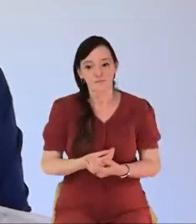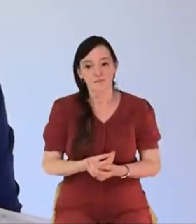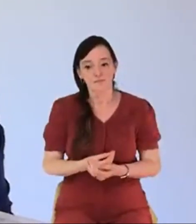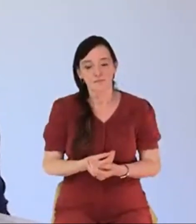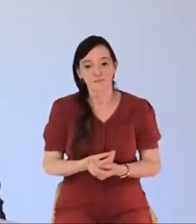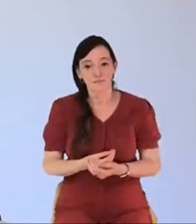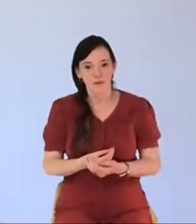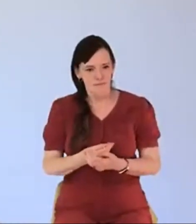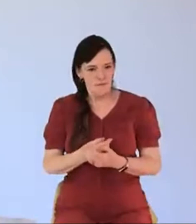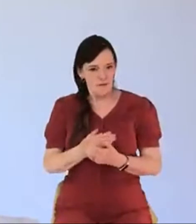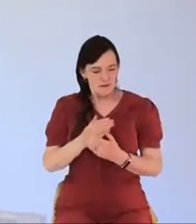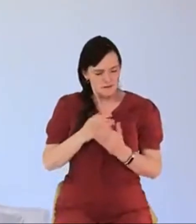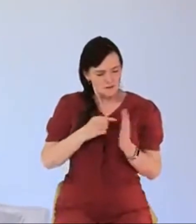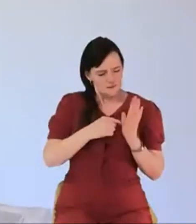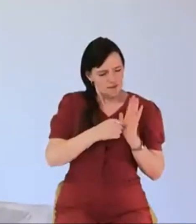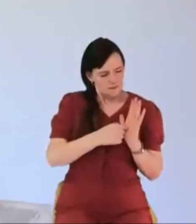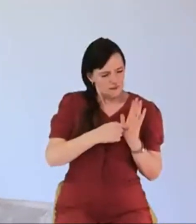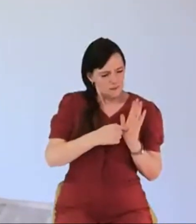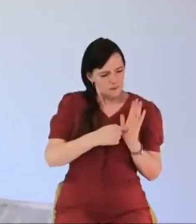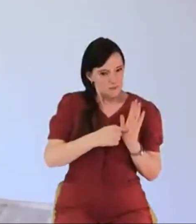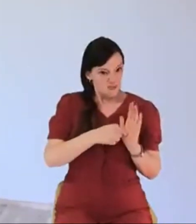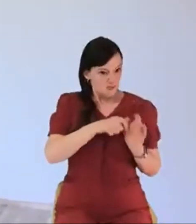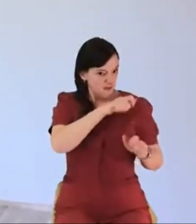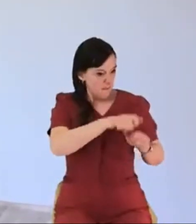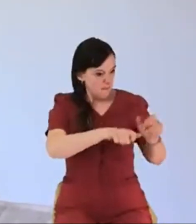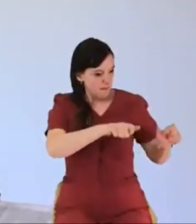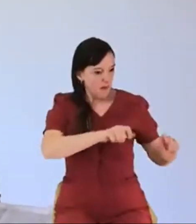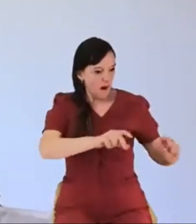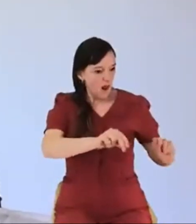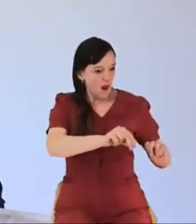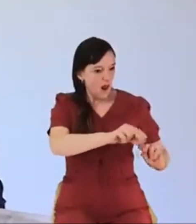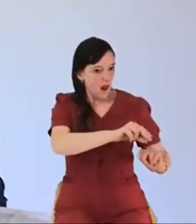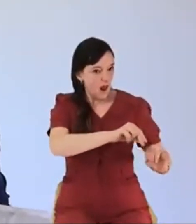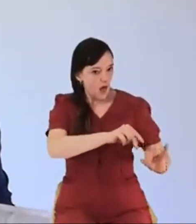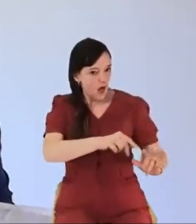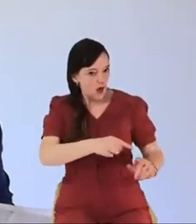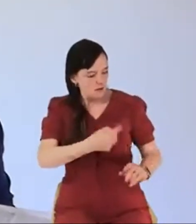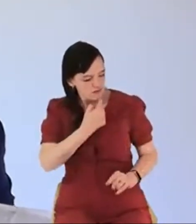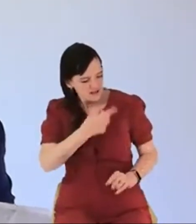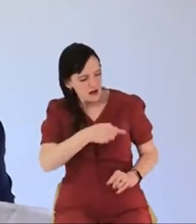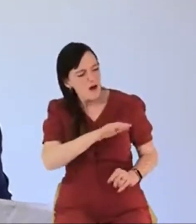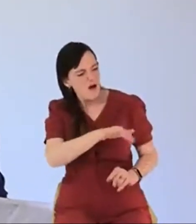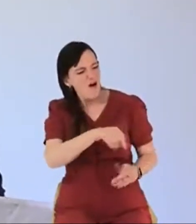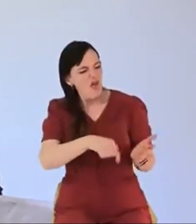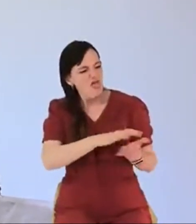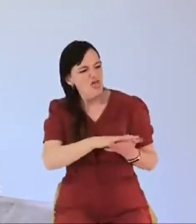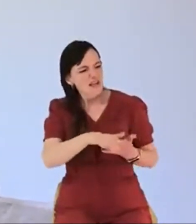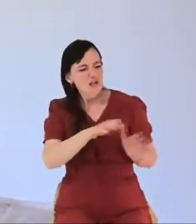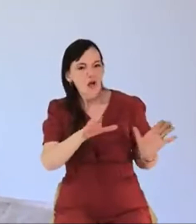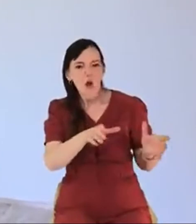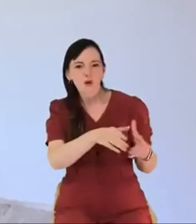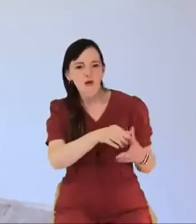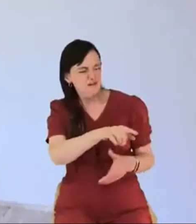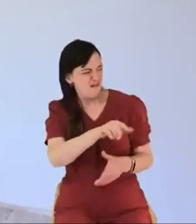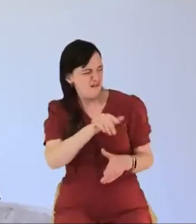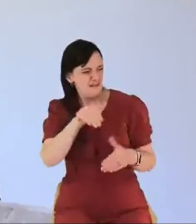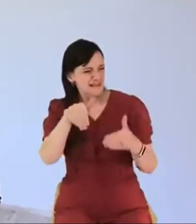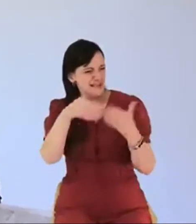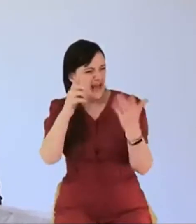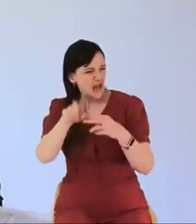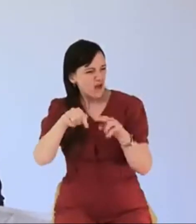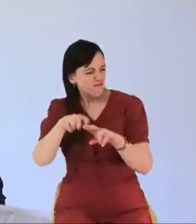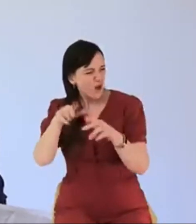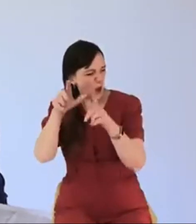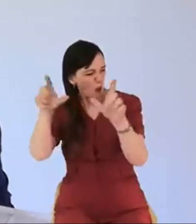And then some people Start going round And telling the Thessalonians That the day of the Lord